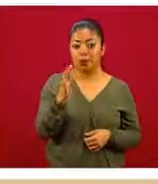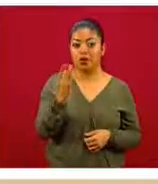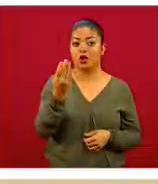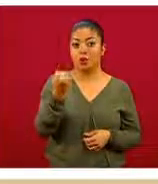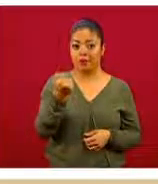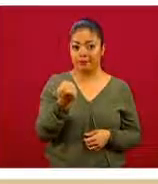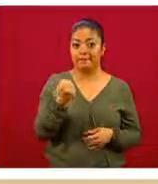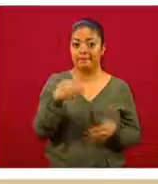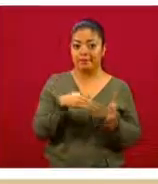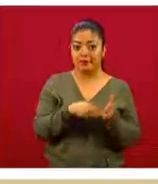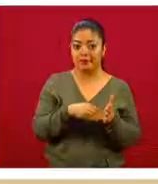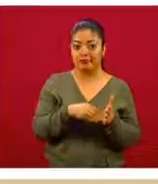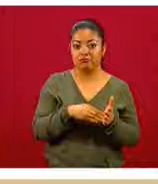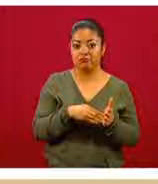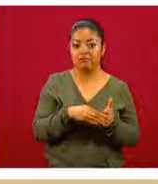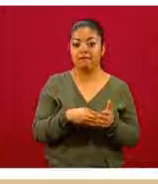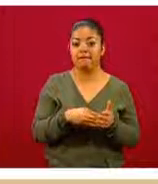have